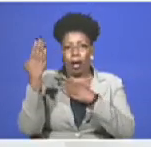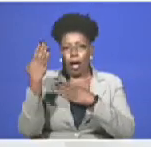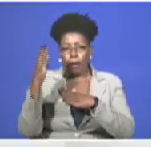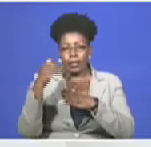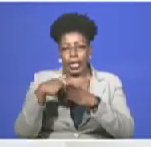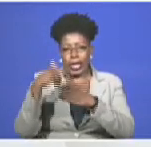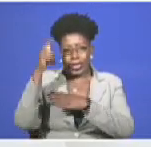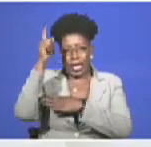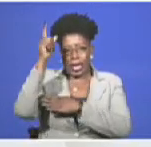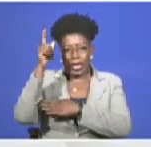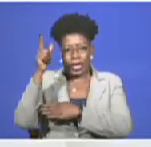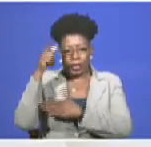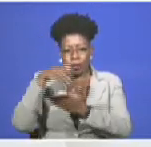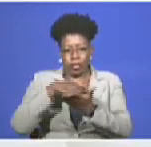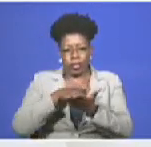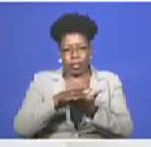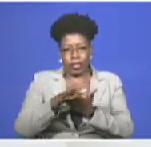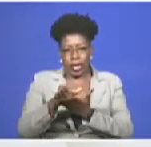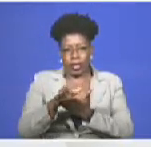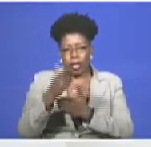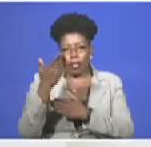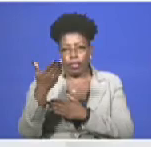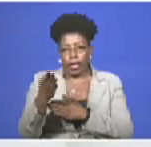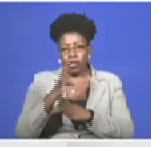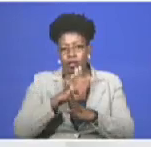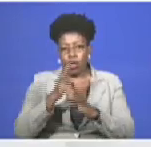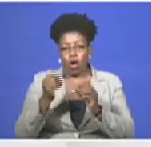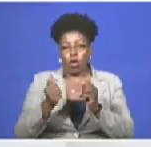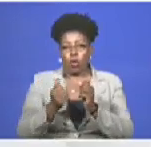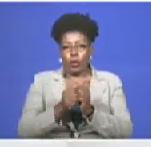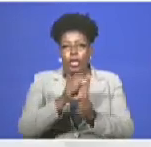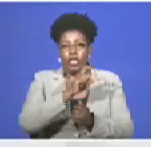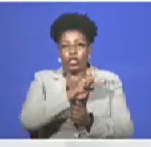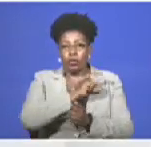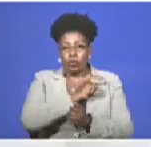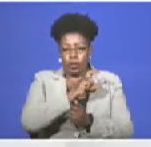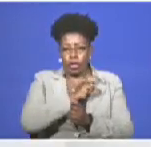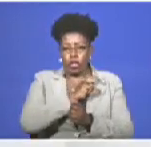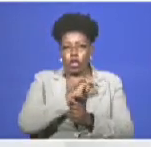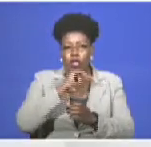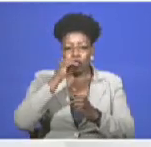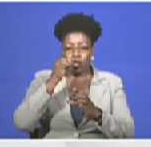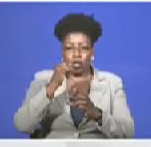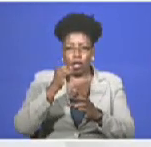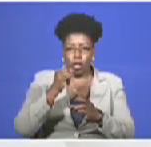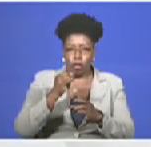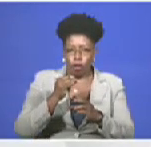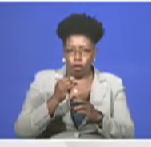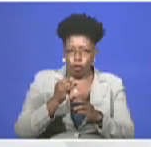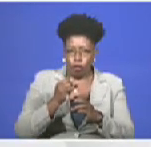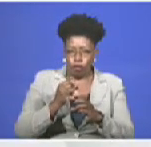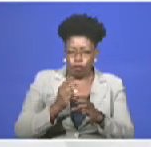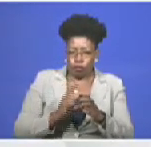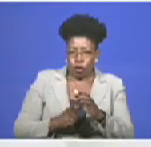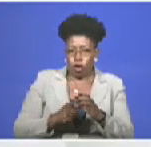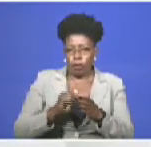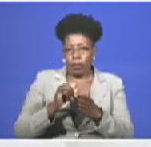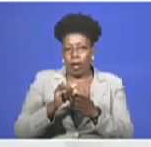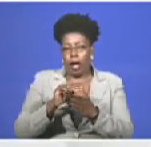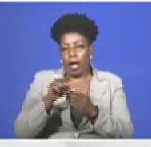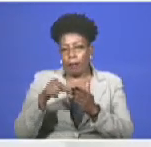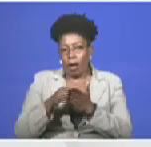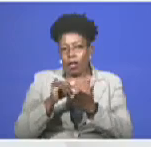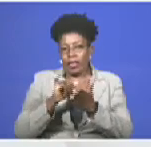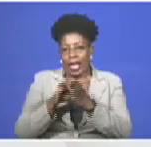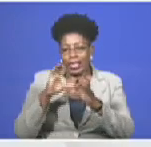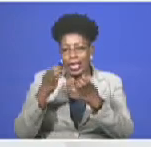London has been sent to Turin to speak with police in order to verify the facts surrounding this case. Meantime, the ministry is